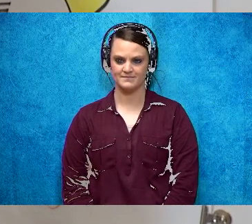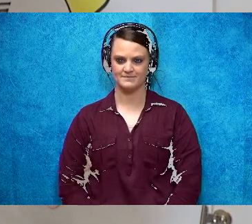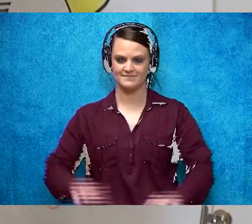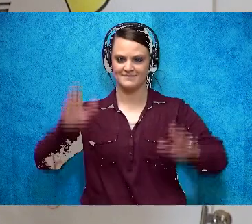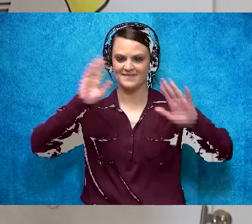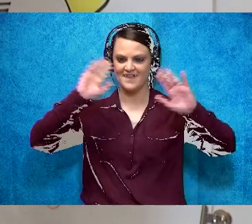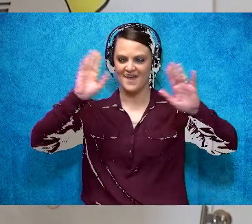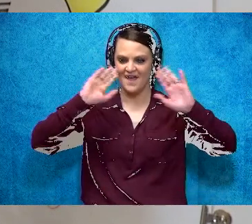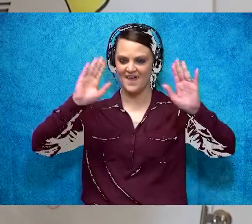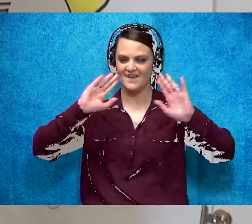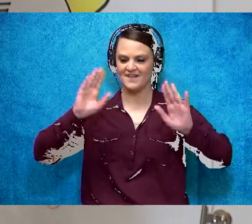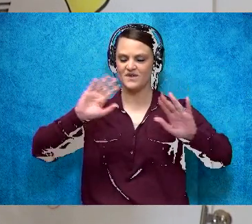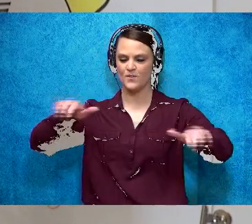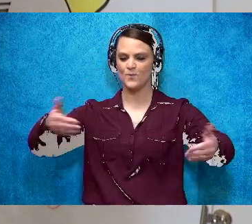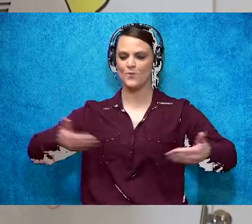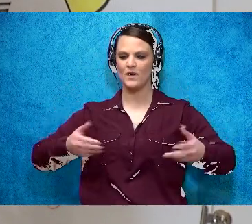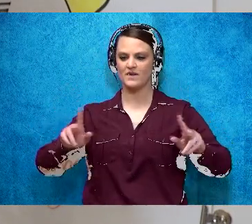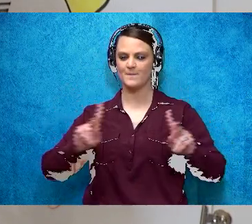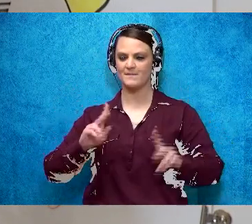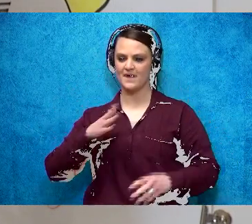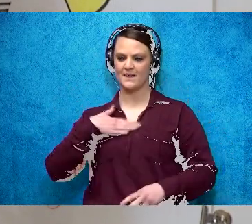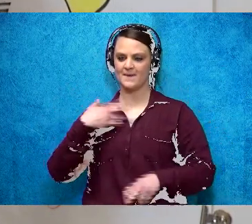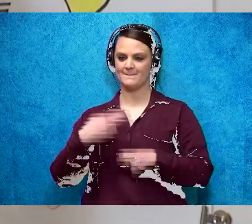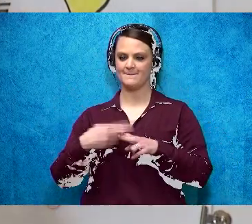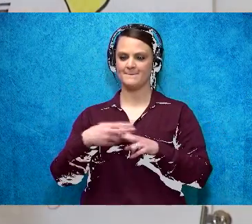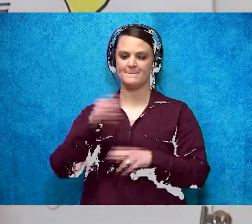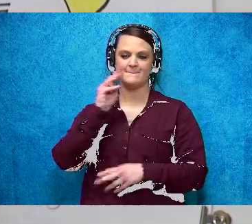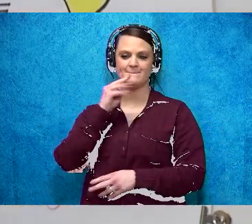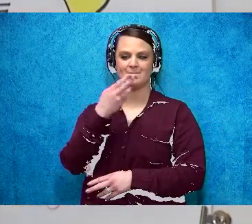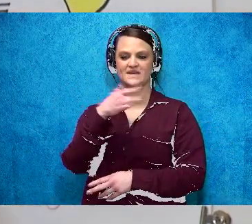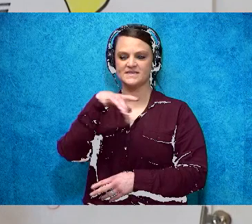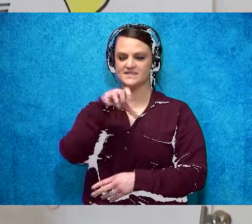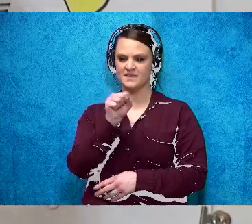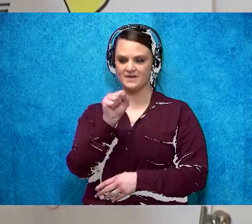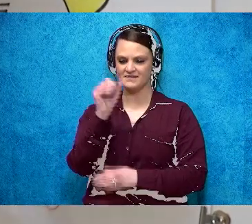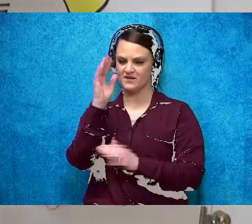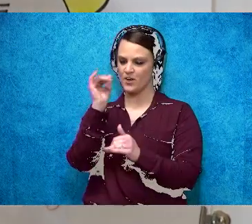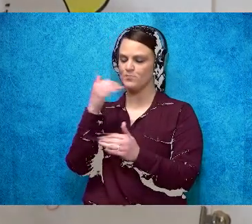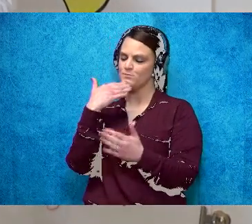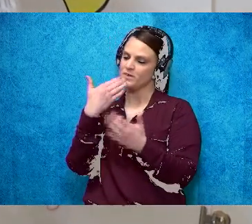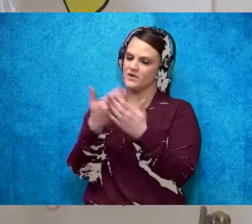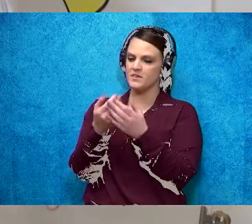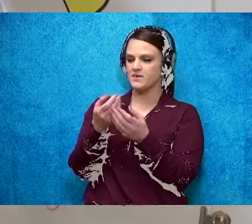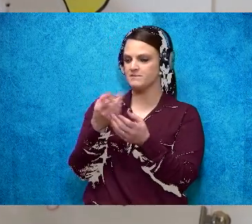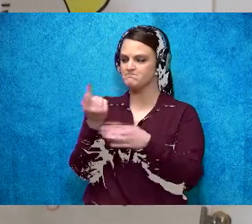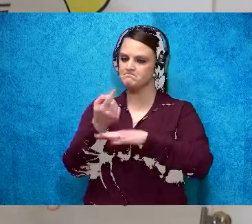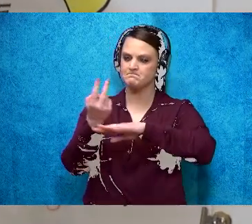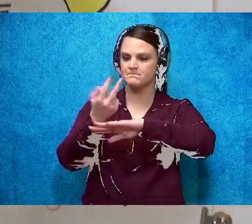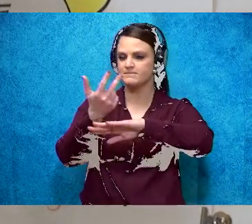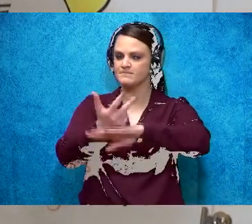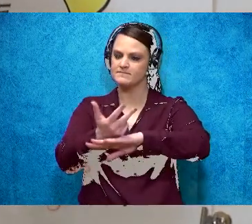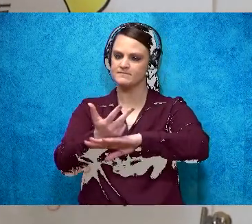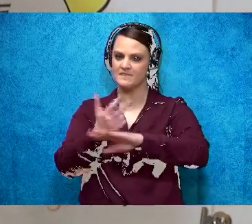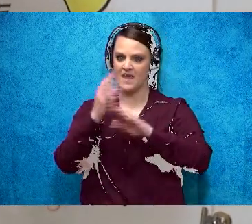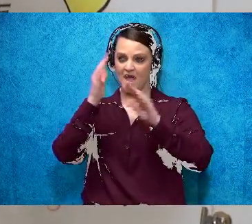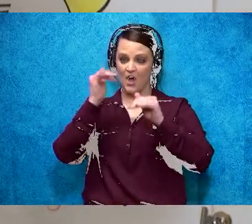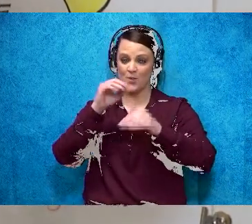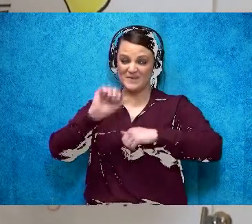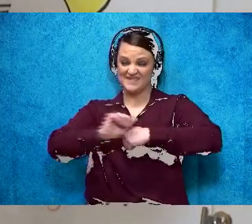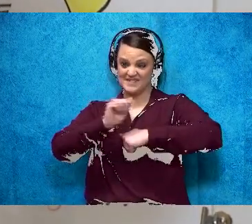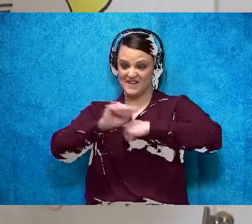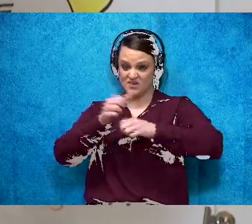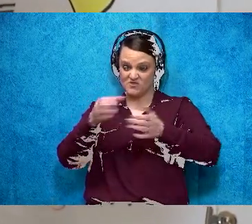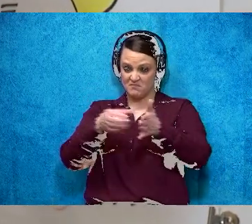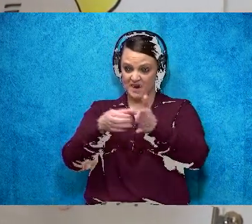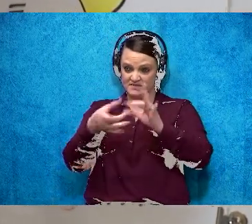Hey guys, welcome back. I'm Miss Hicks. I hope you had a good couple of days. I hope you got to look at our danger passage because in a